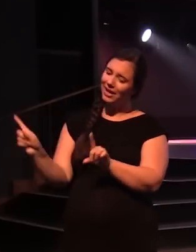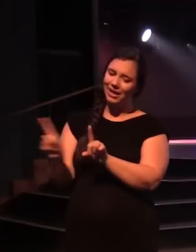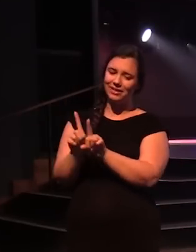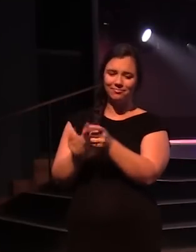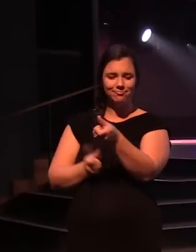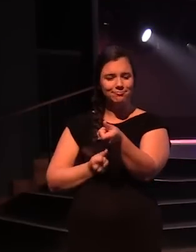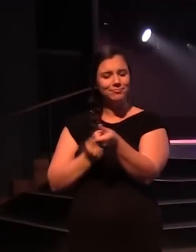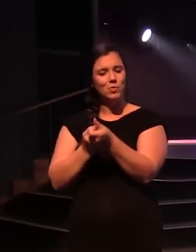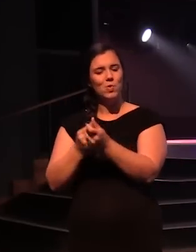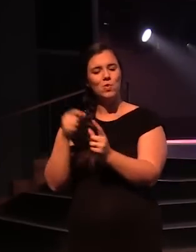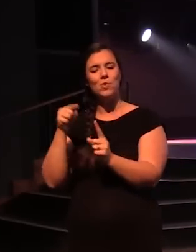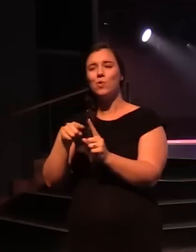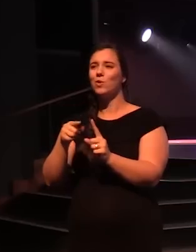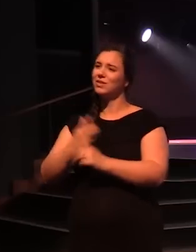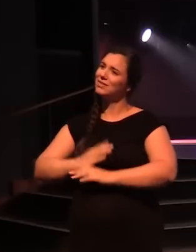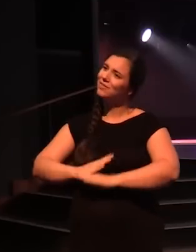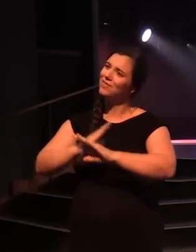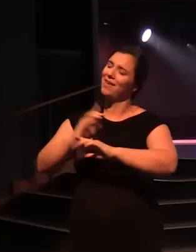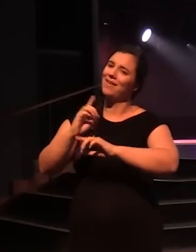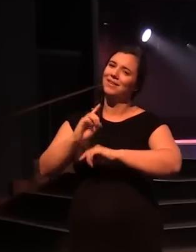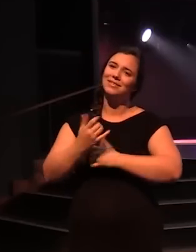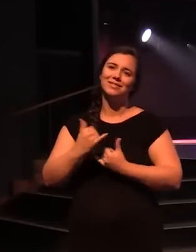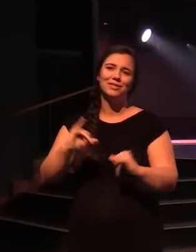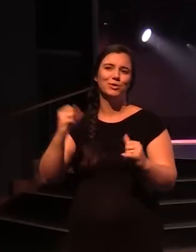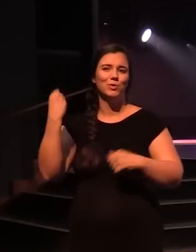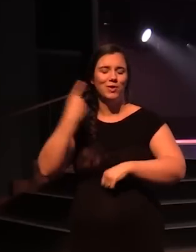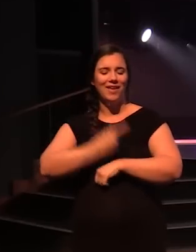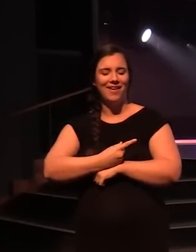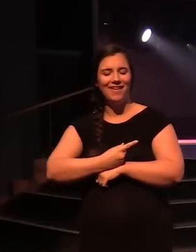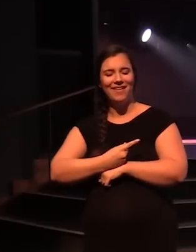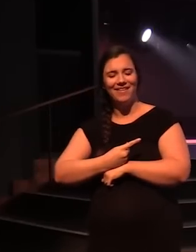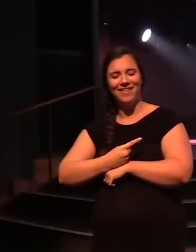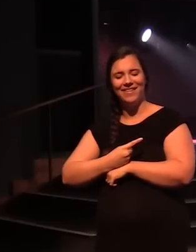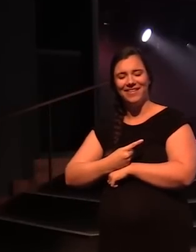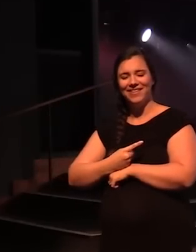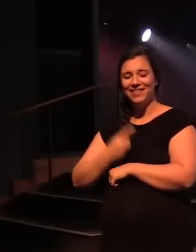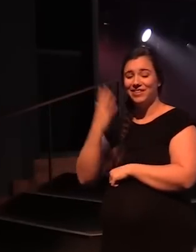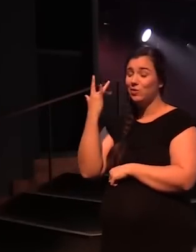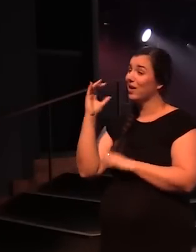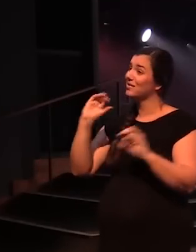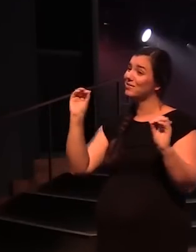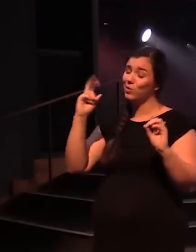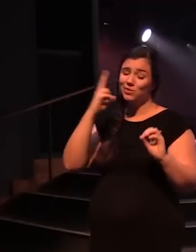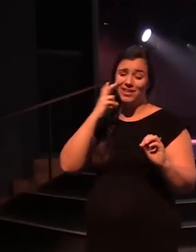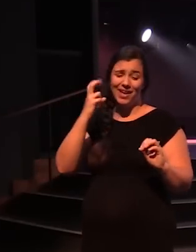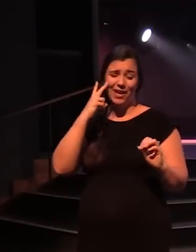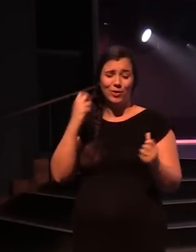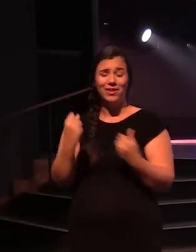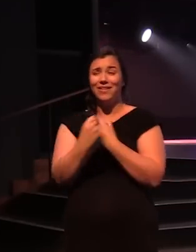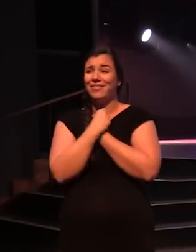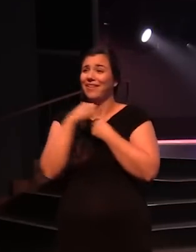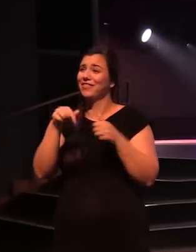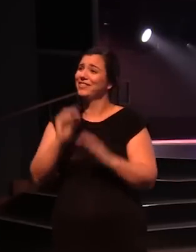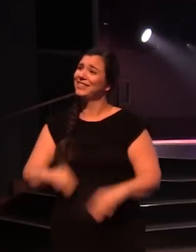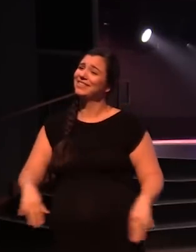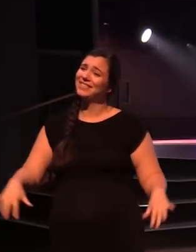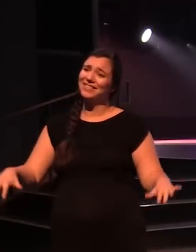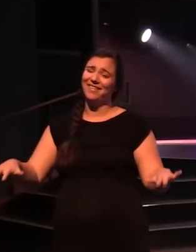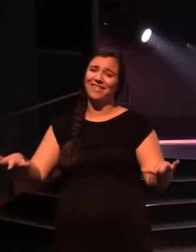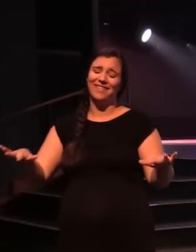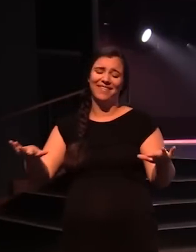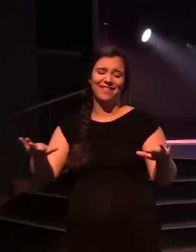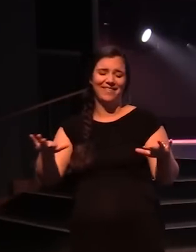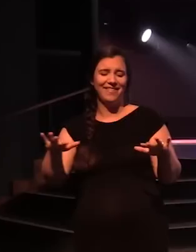up next to you and defend her still today. 'Cause there ain't no doubt I love